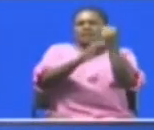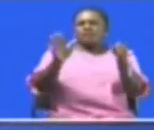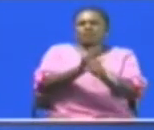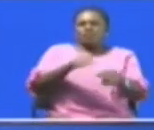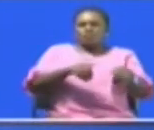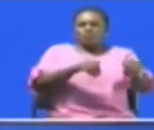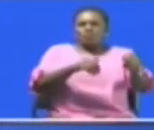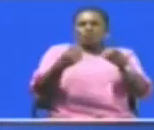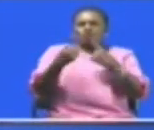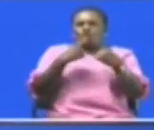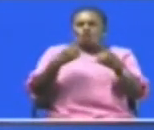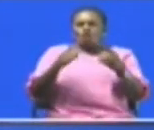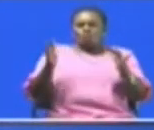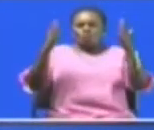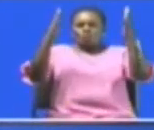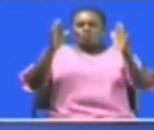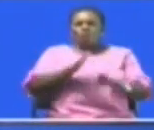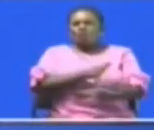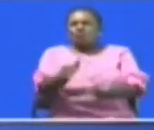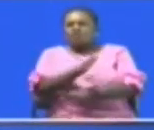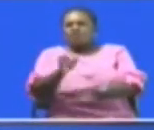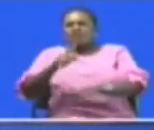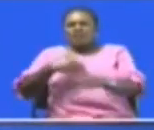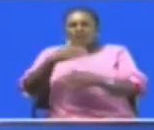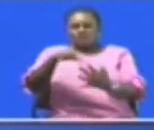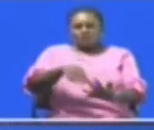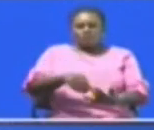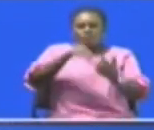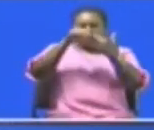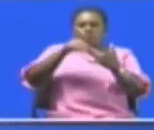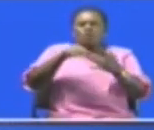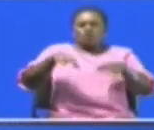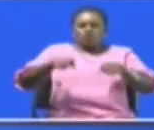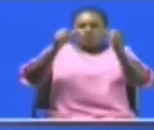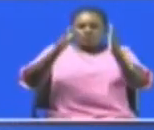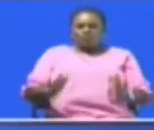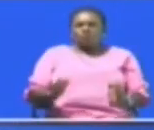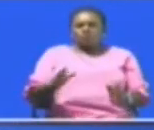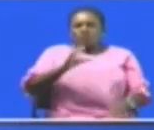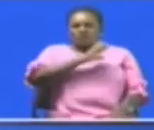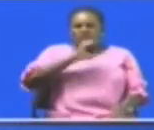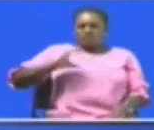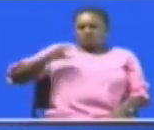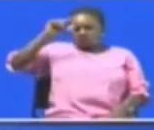They spoke at Oparanya's homecoming in Butere after he was elected as the chairman of the Council of